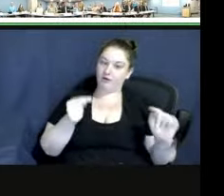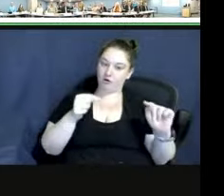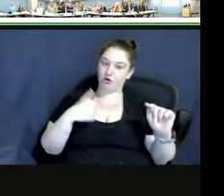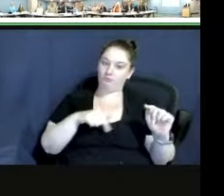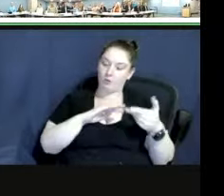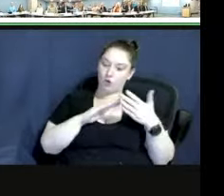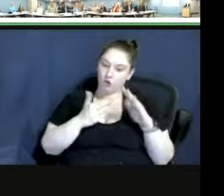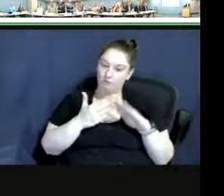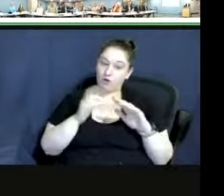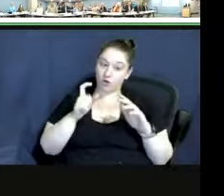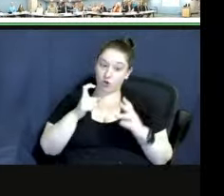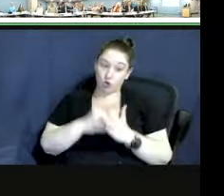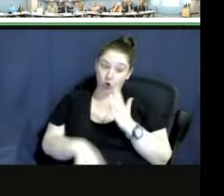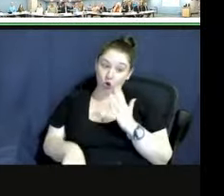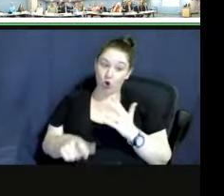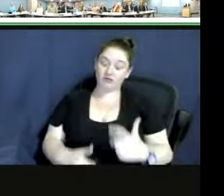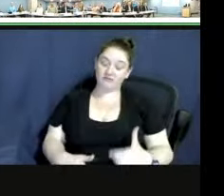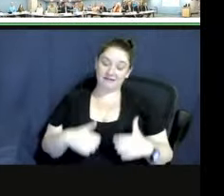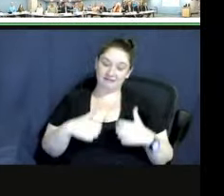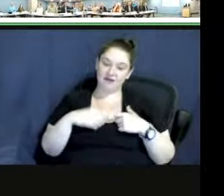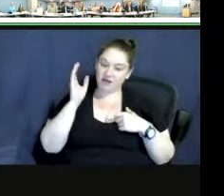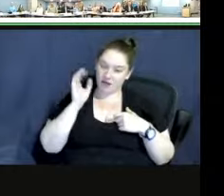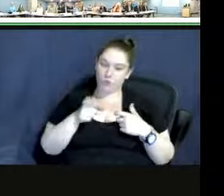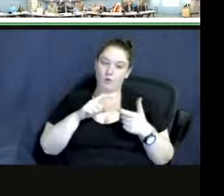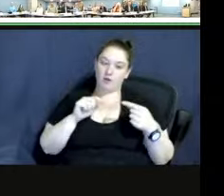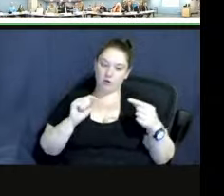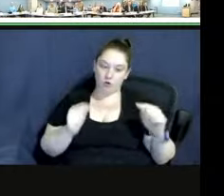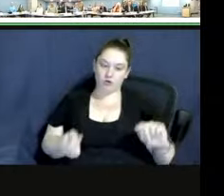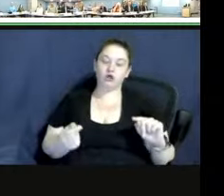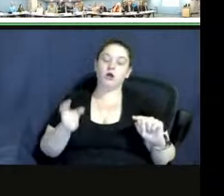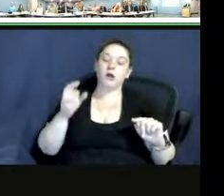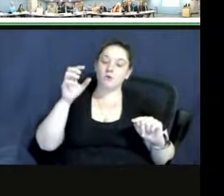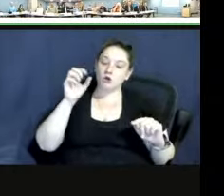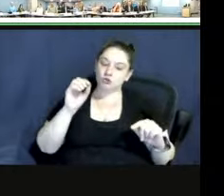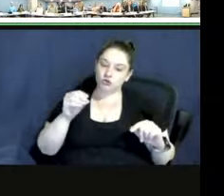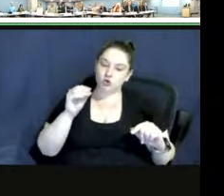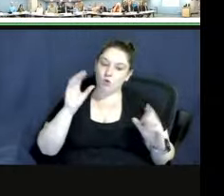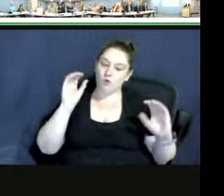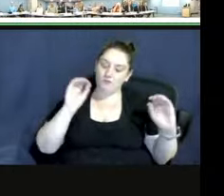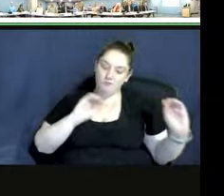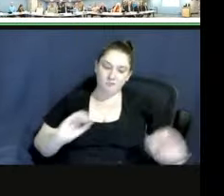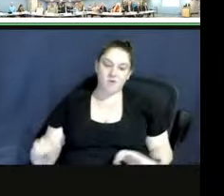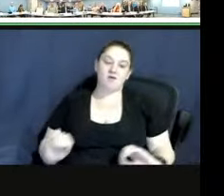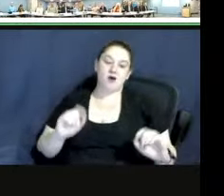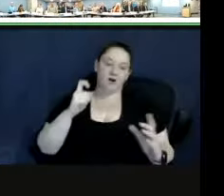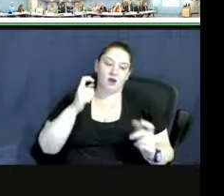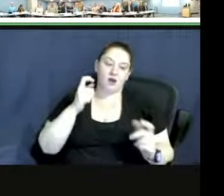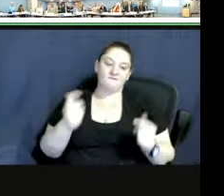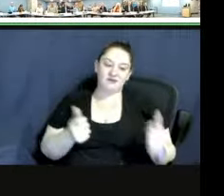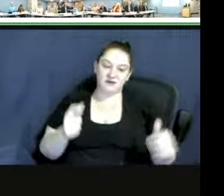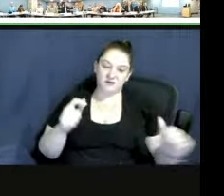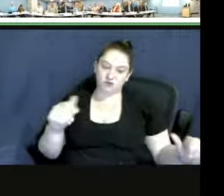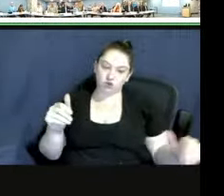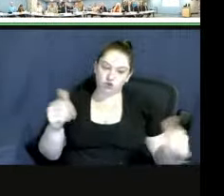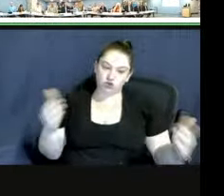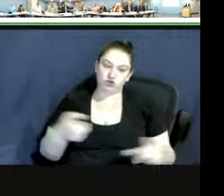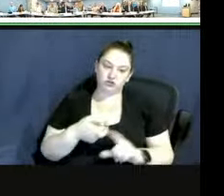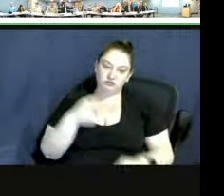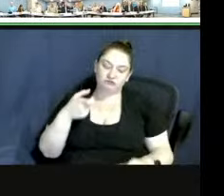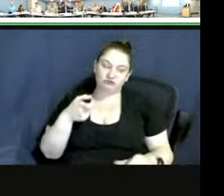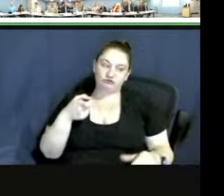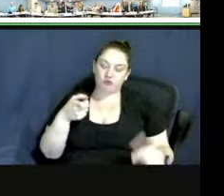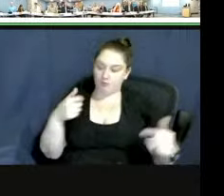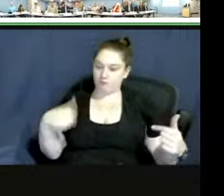This could cost us lives and it will cause harm. So none of these cuts are I think suggested from our manager or the leadership